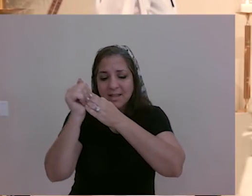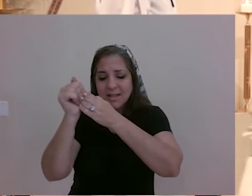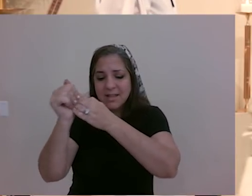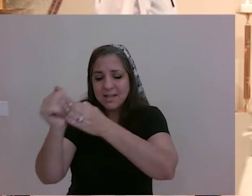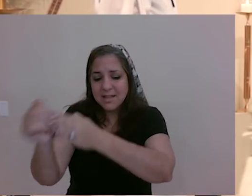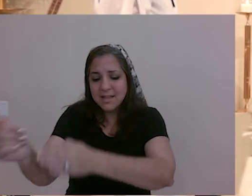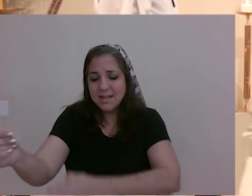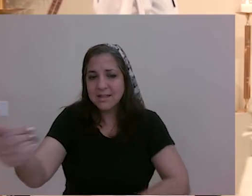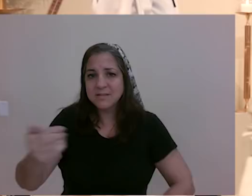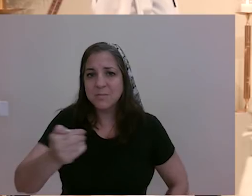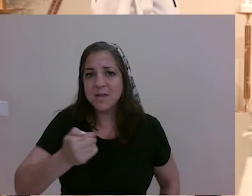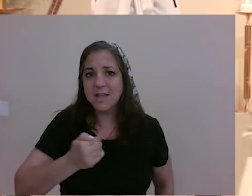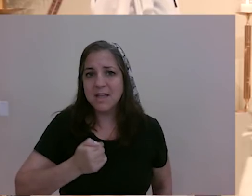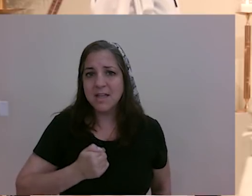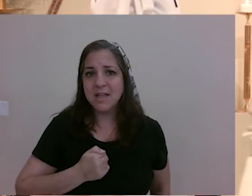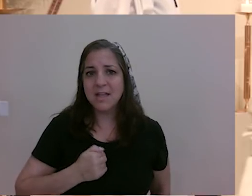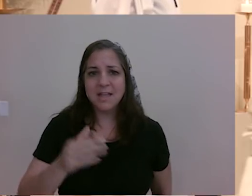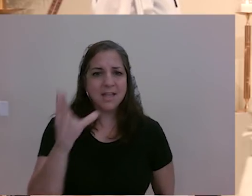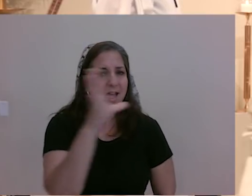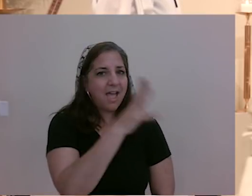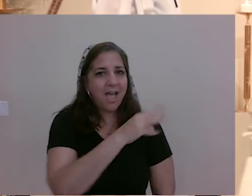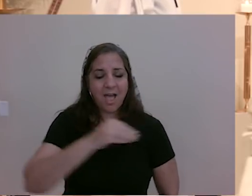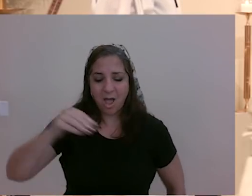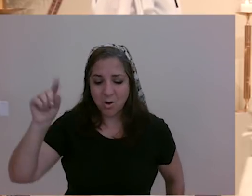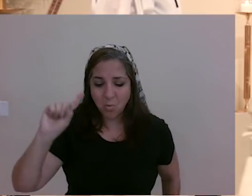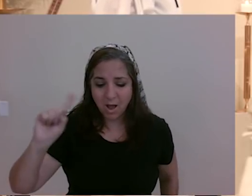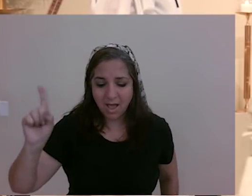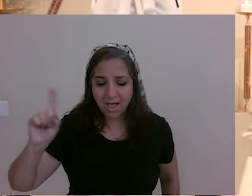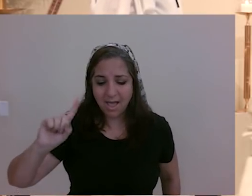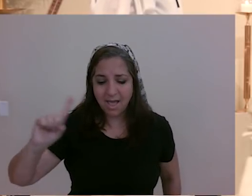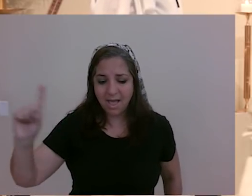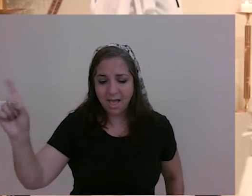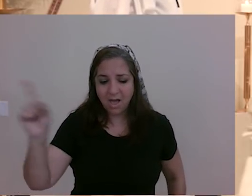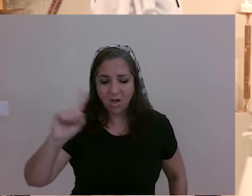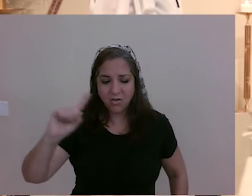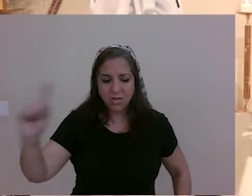leads me. And when the